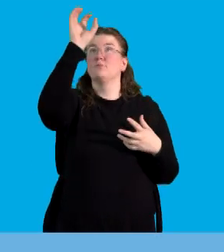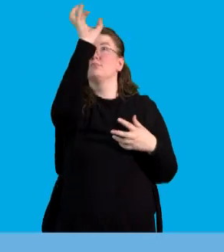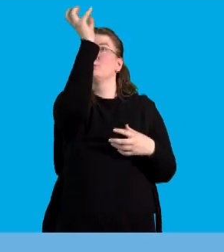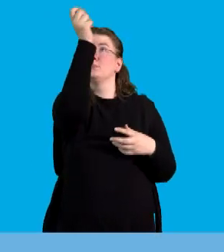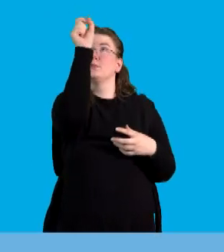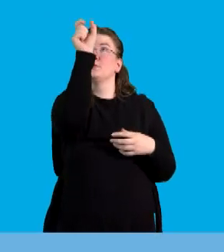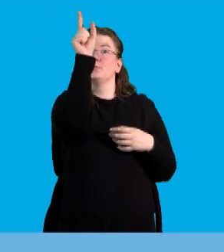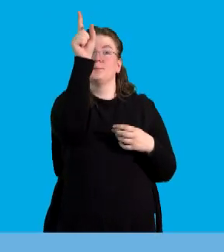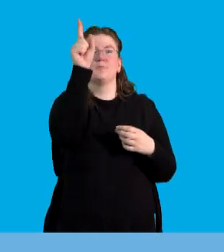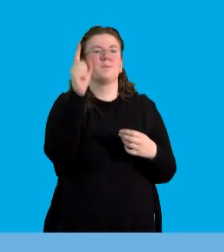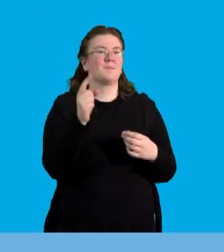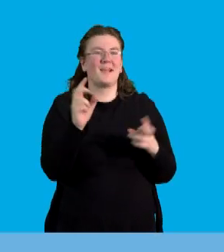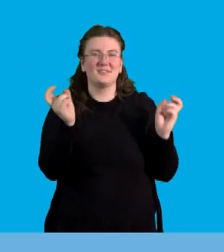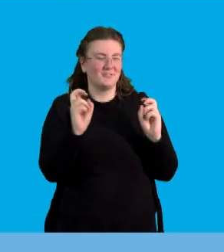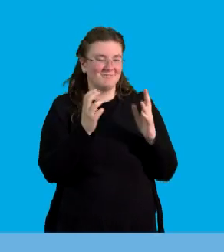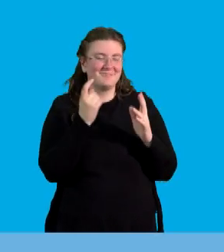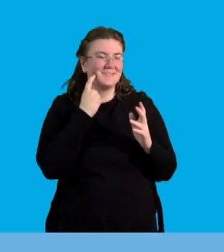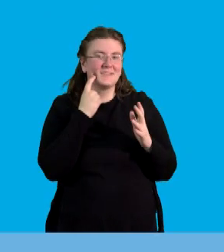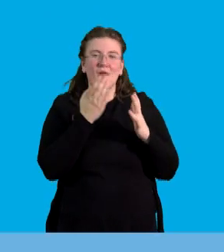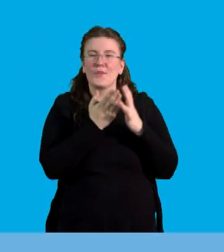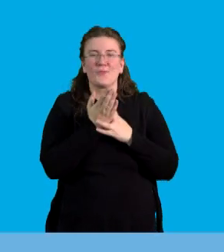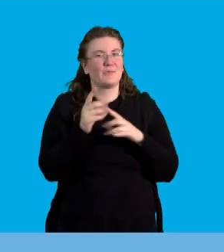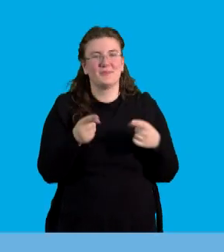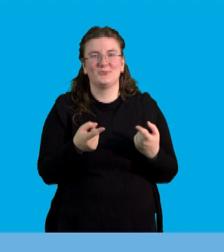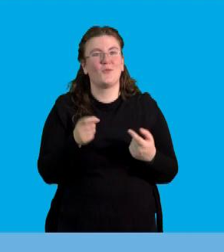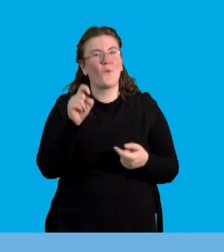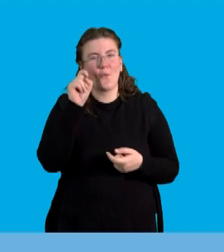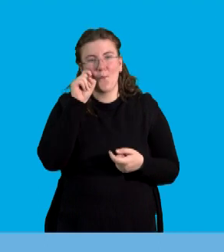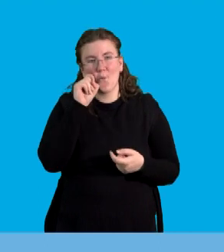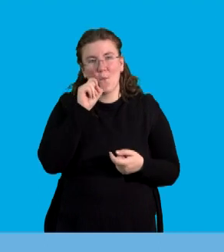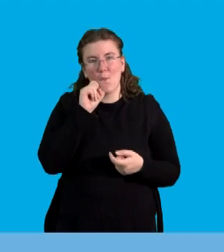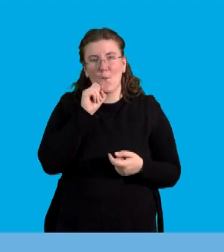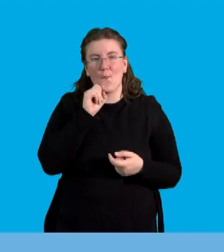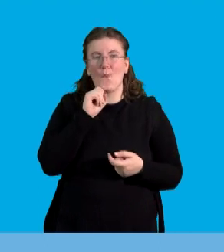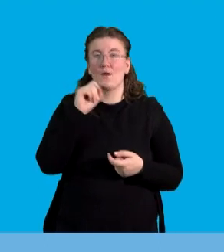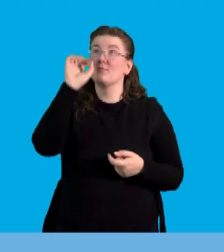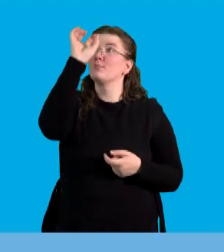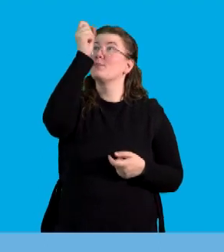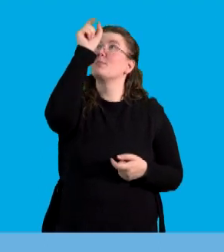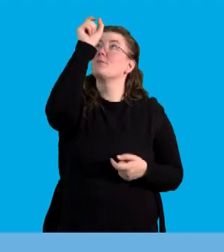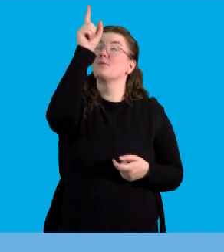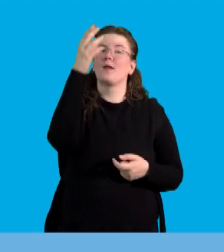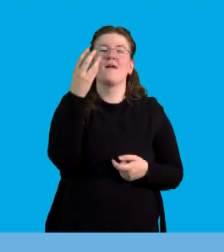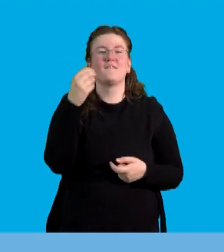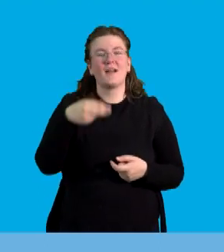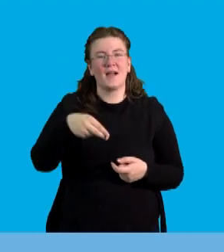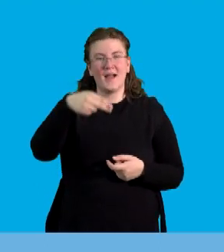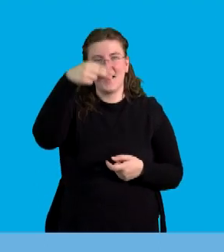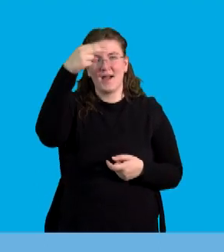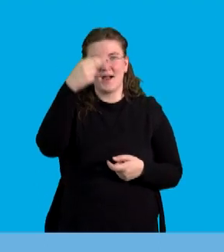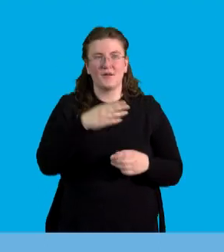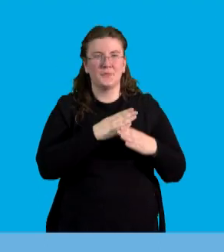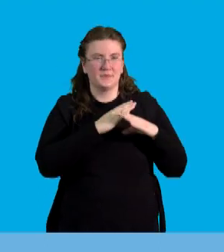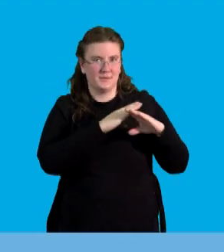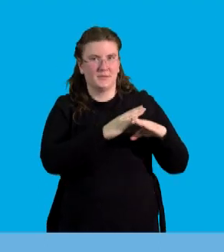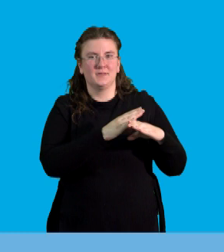them. So these old light bulbs, they were using tungsten as their filament, and that one had a high resistance, and